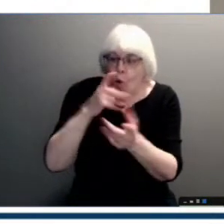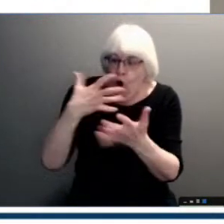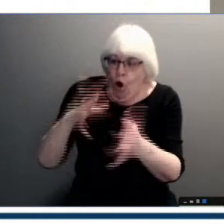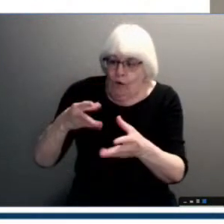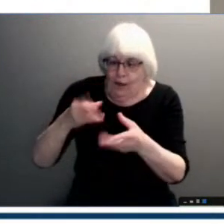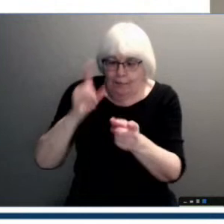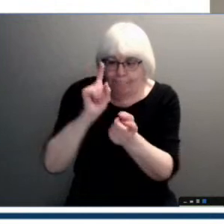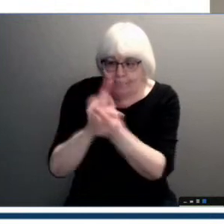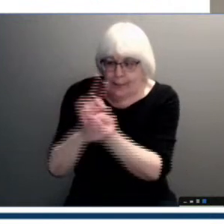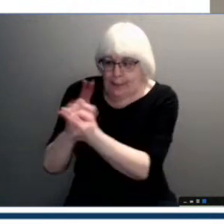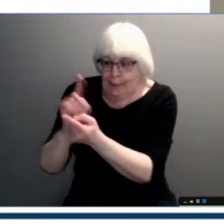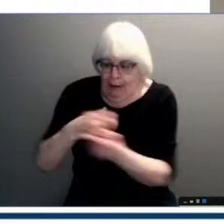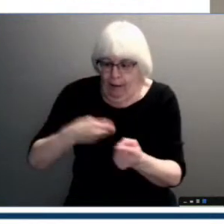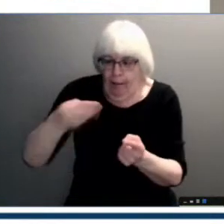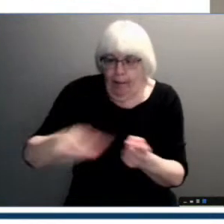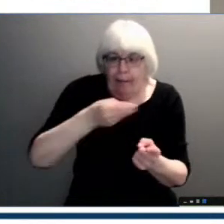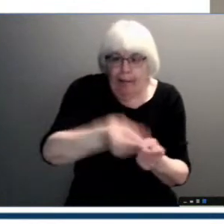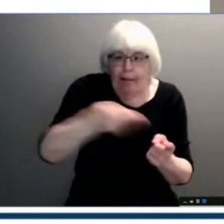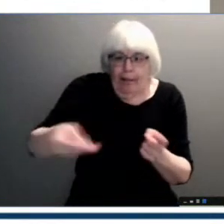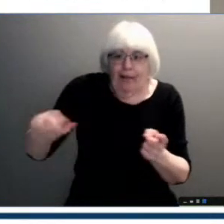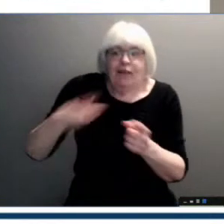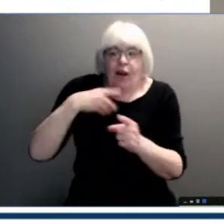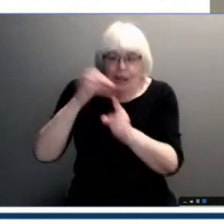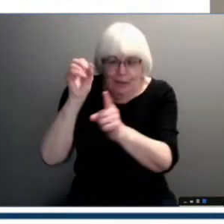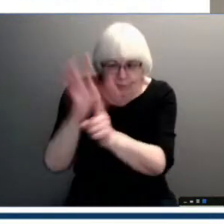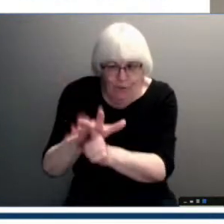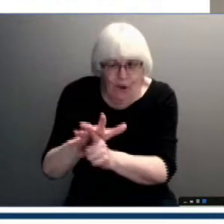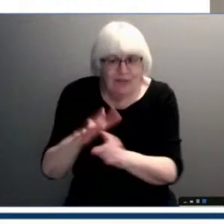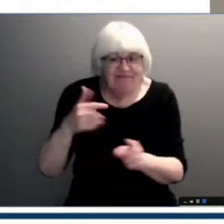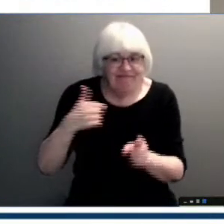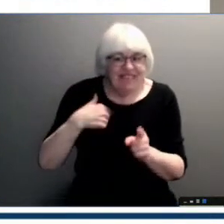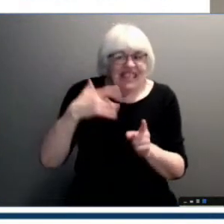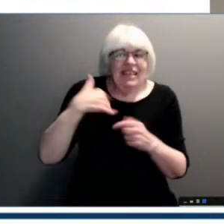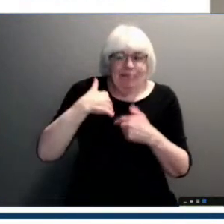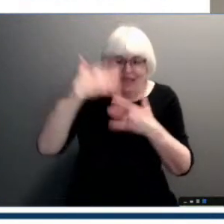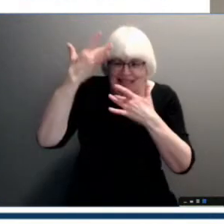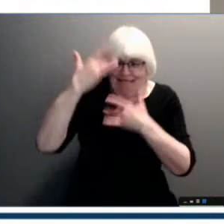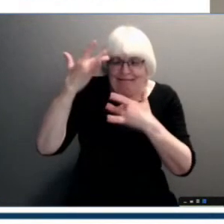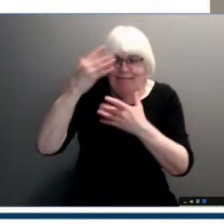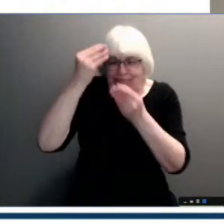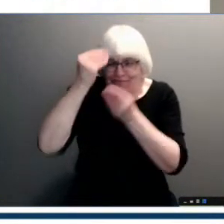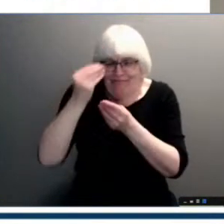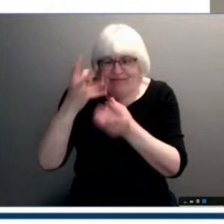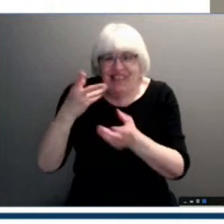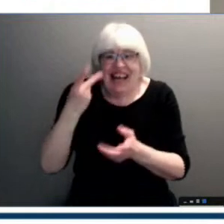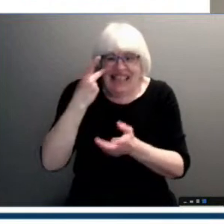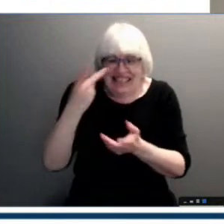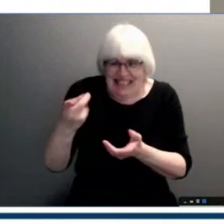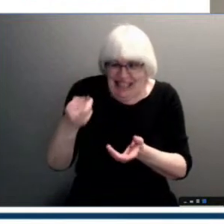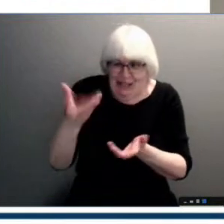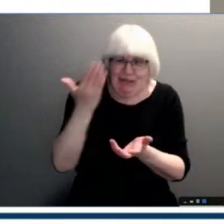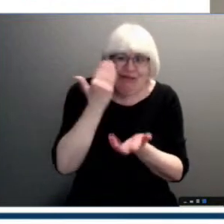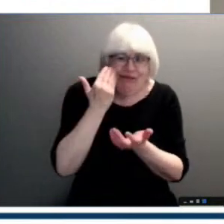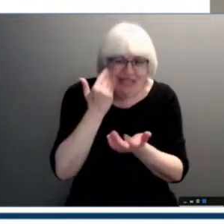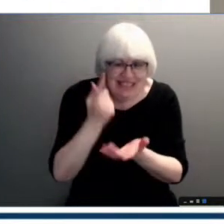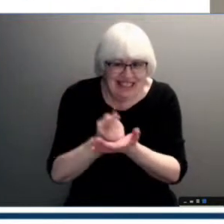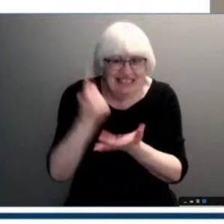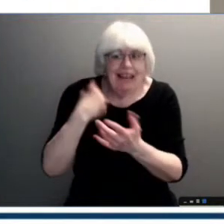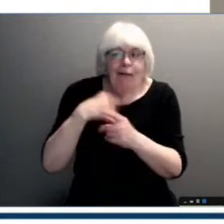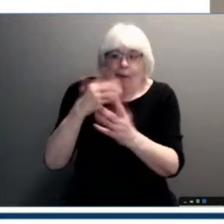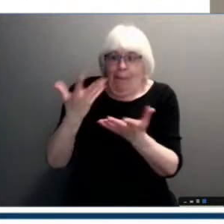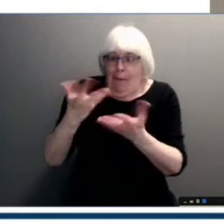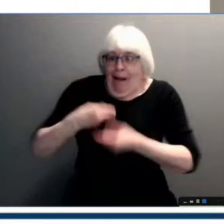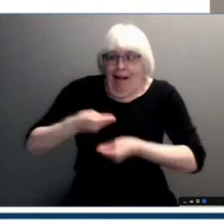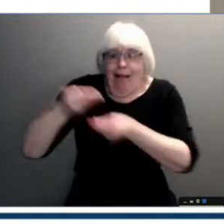for COVID-19 while that person was infectious. And if people are infectious 48 hours before they get a test or